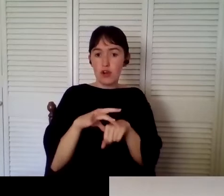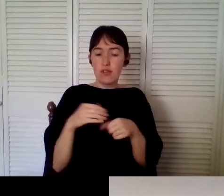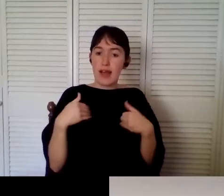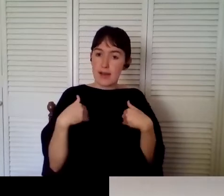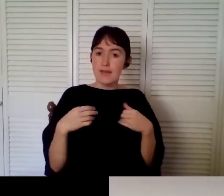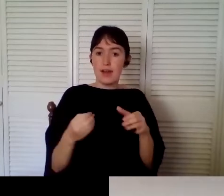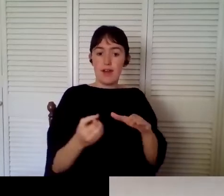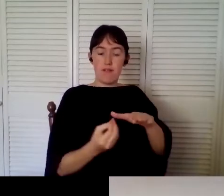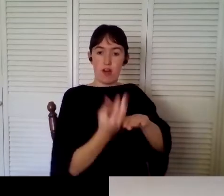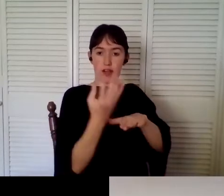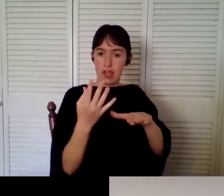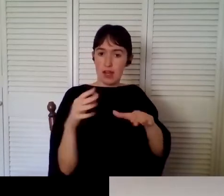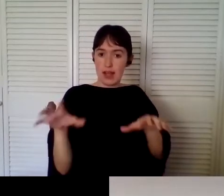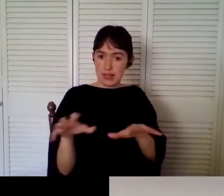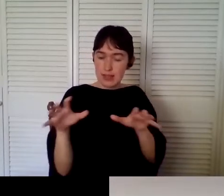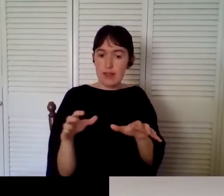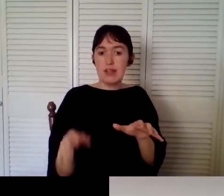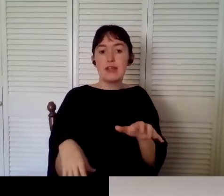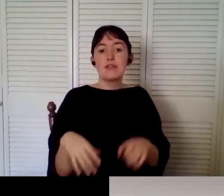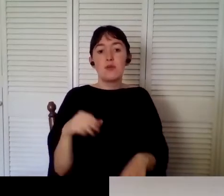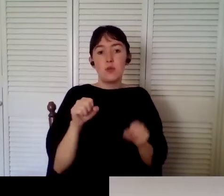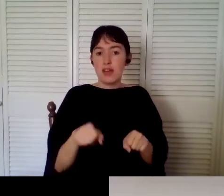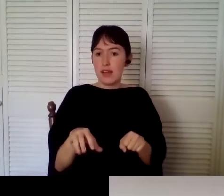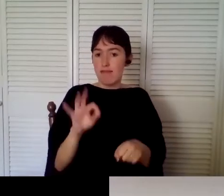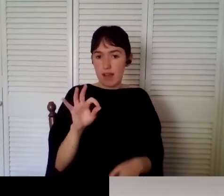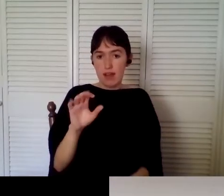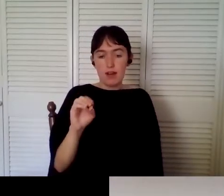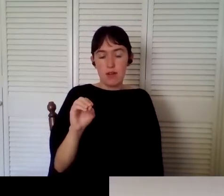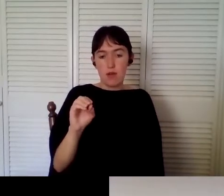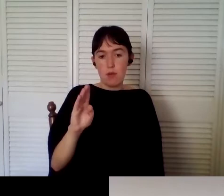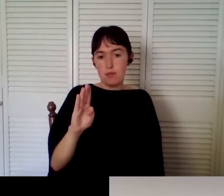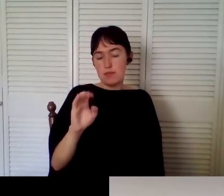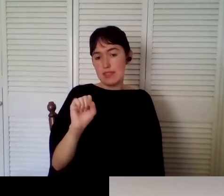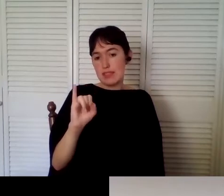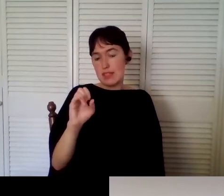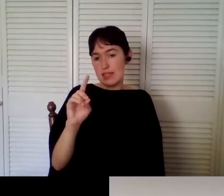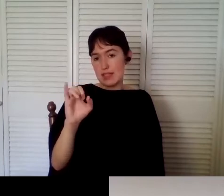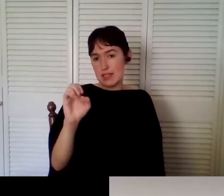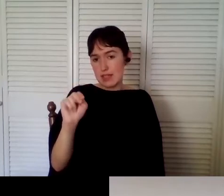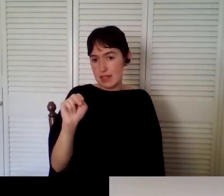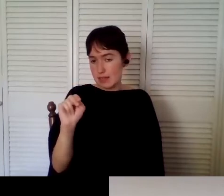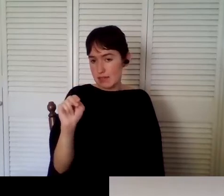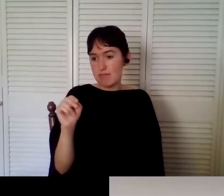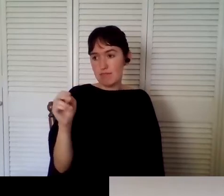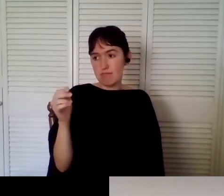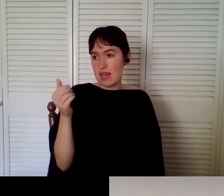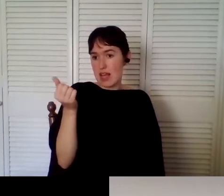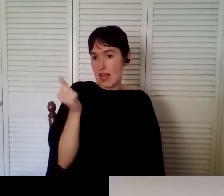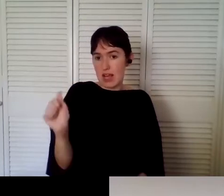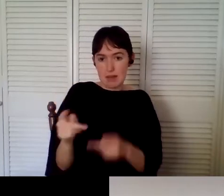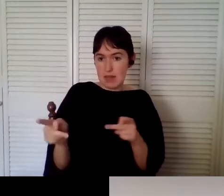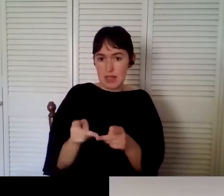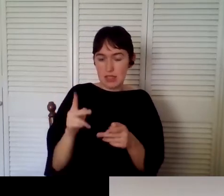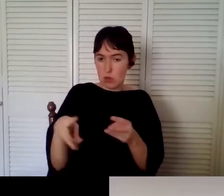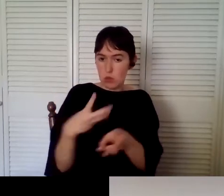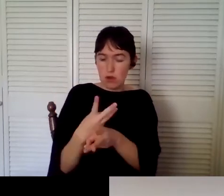virtually everywhere if you know where to dig. There are, of course, places that have more obsidian than other places. Mhm.